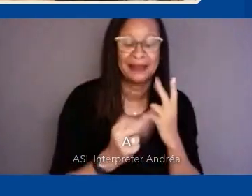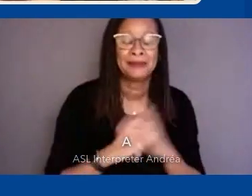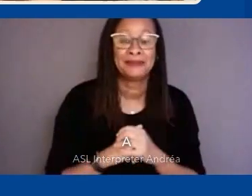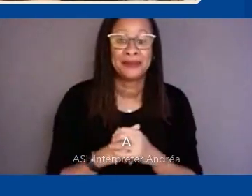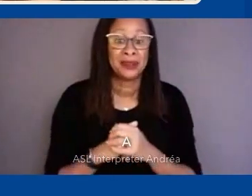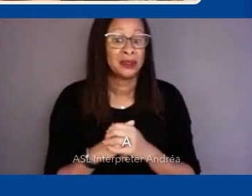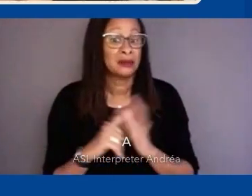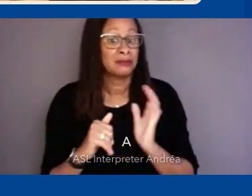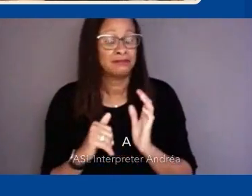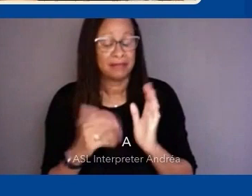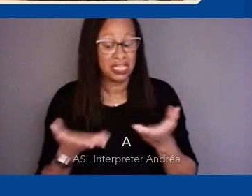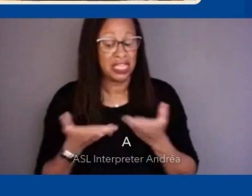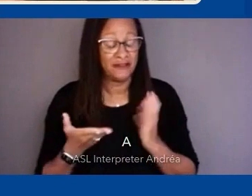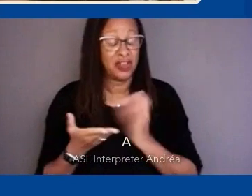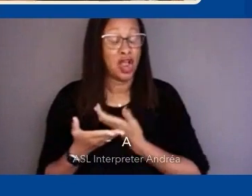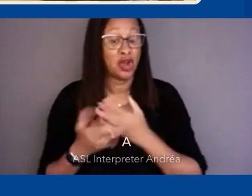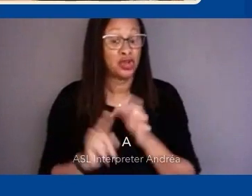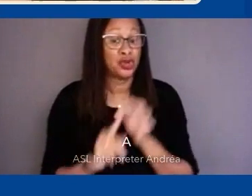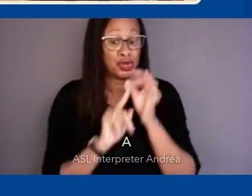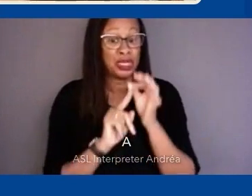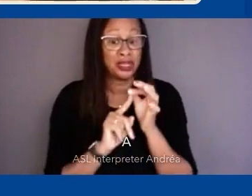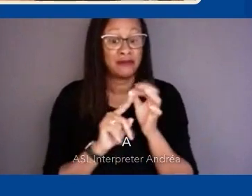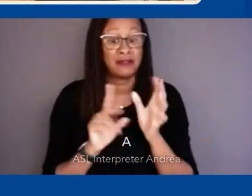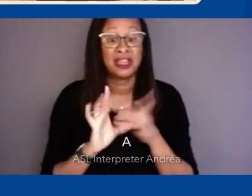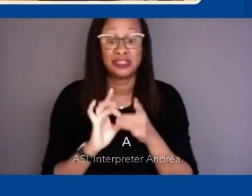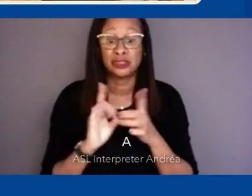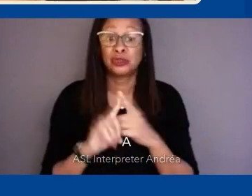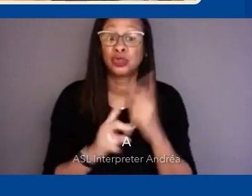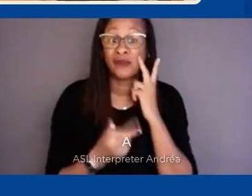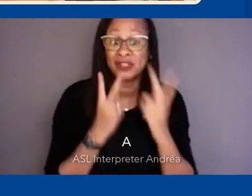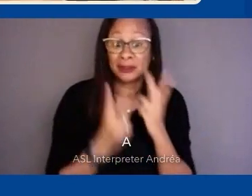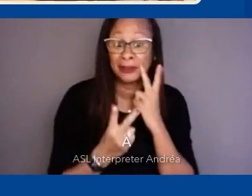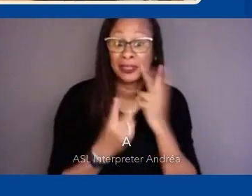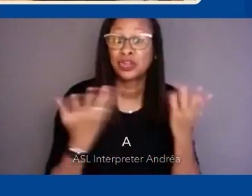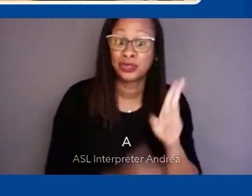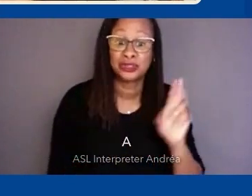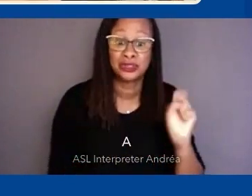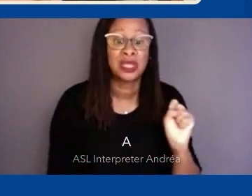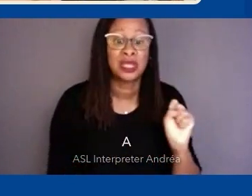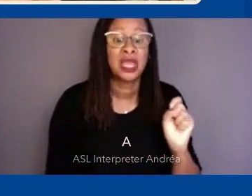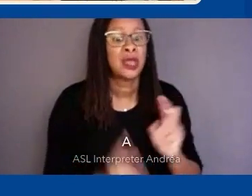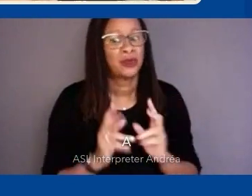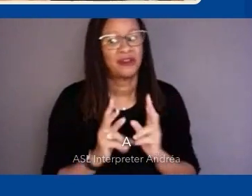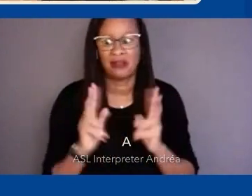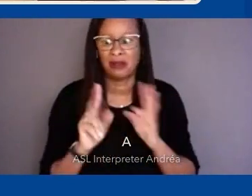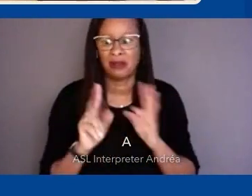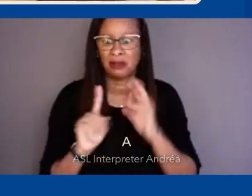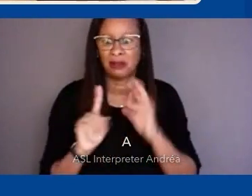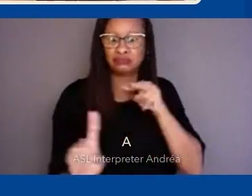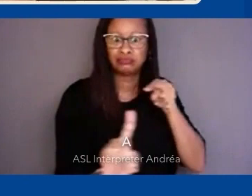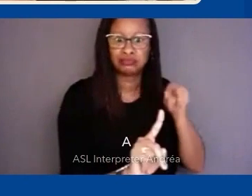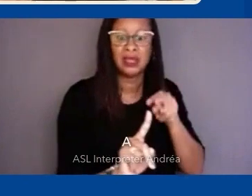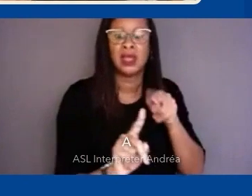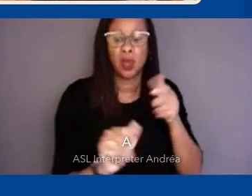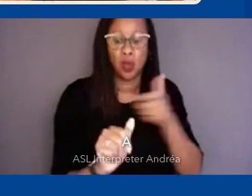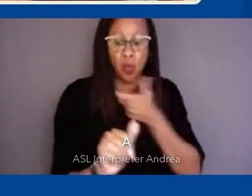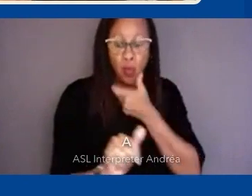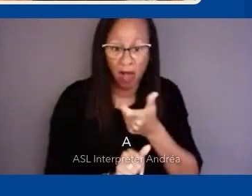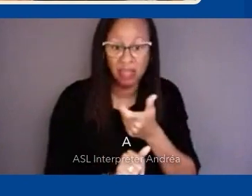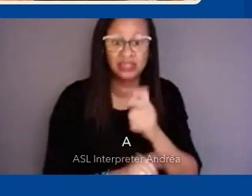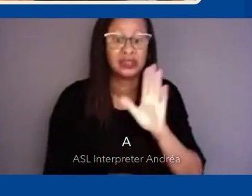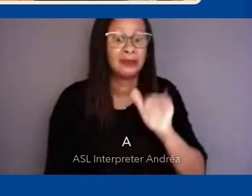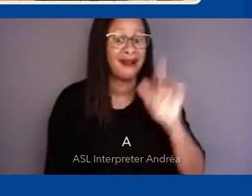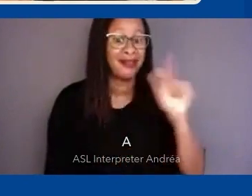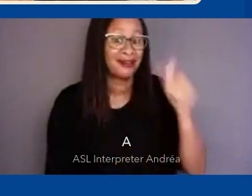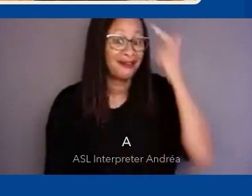unique relationship to visibility in the US, since we are hyper-surveilled, hyper-tracked, watched by the government in